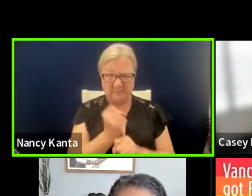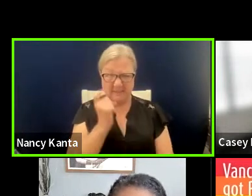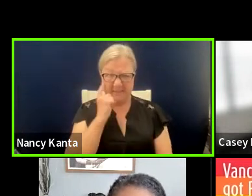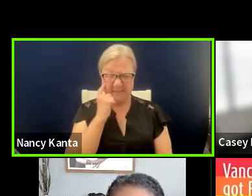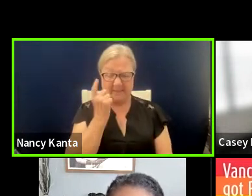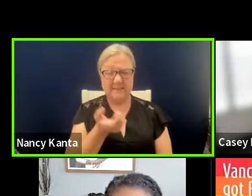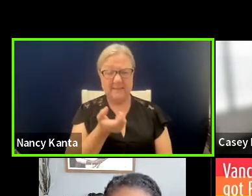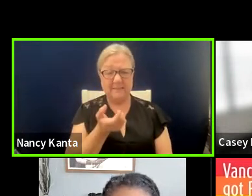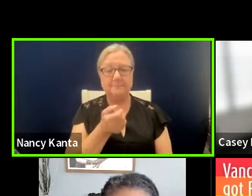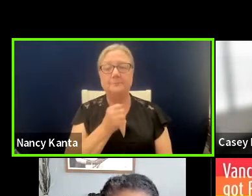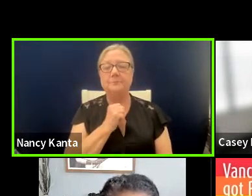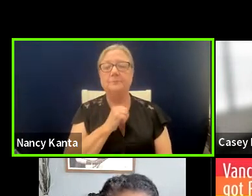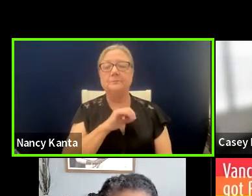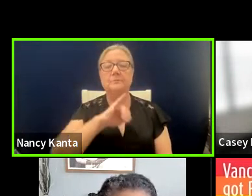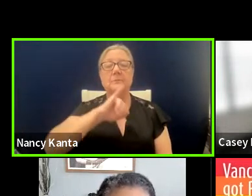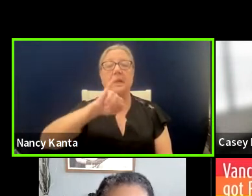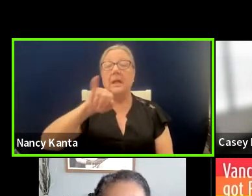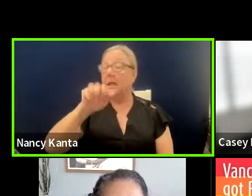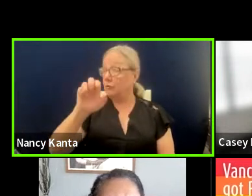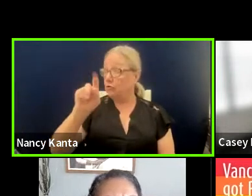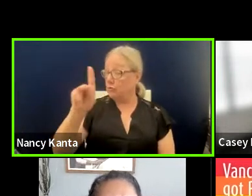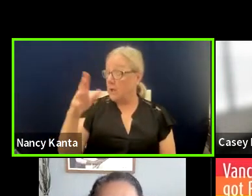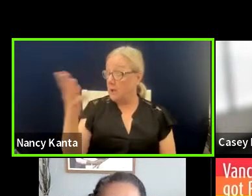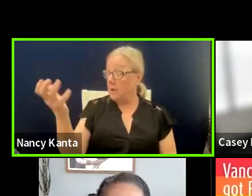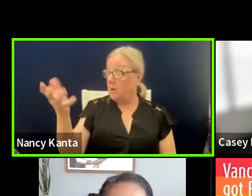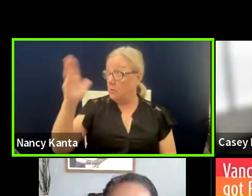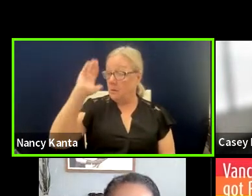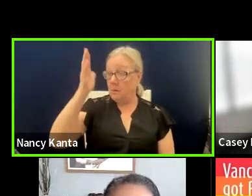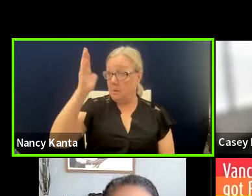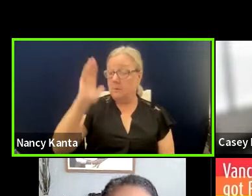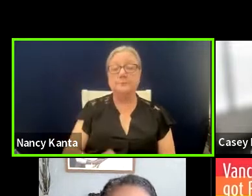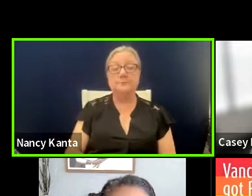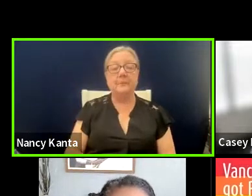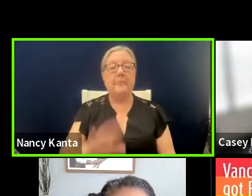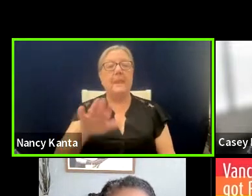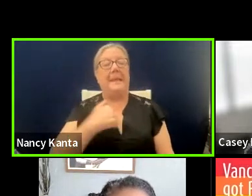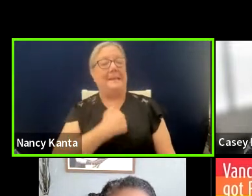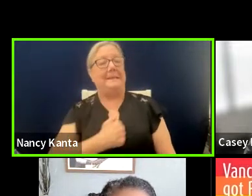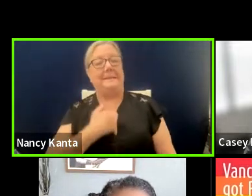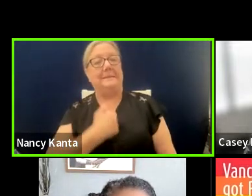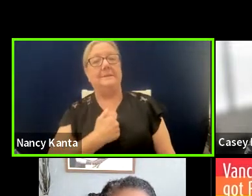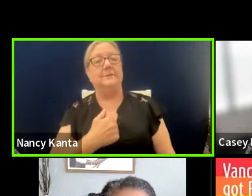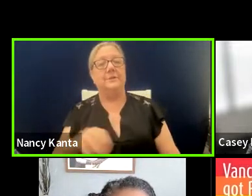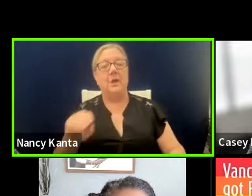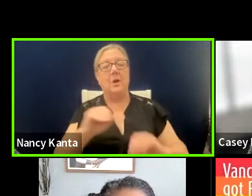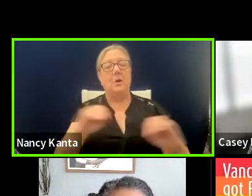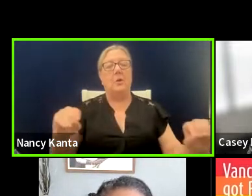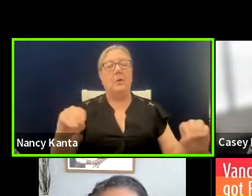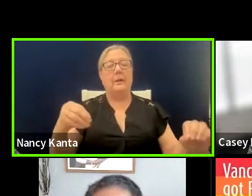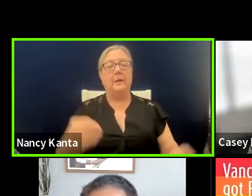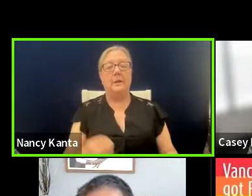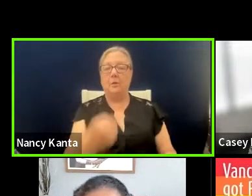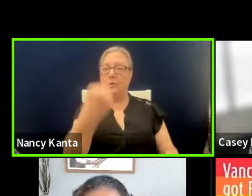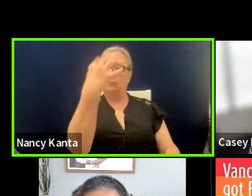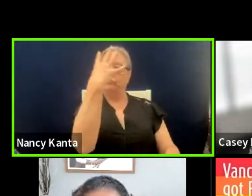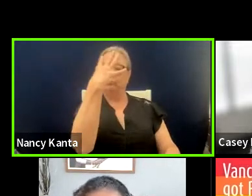Jack, you want to jump in here? Yeah, I can speak a little bit to it. And sorry, I'm off camera. I've got unreliable Wi-Fi right